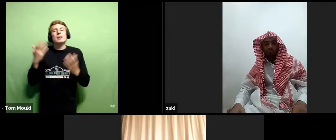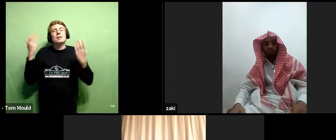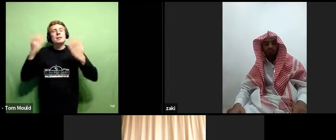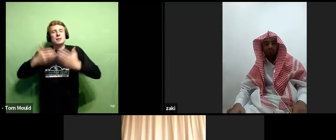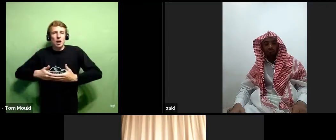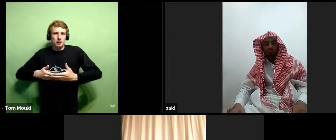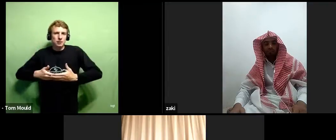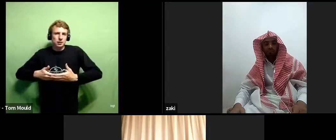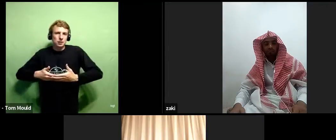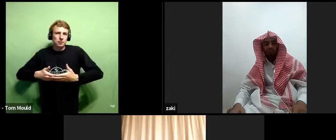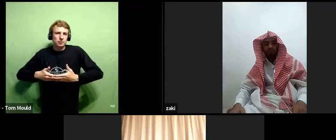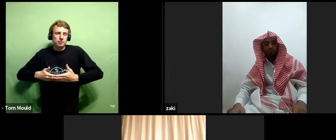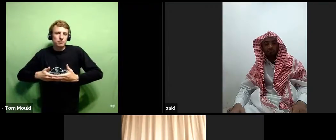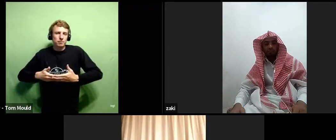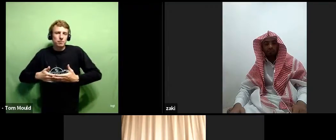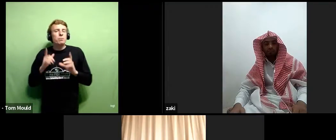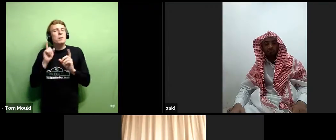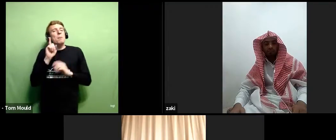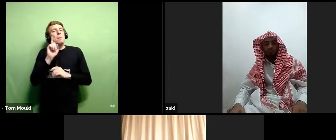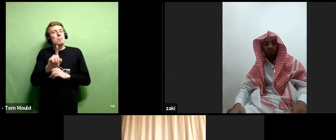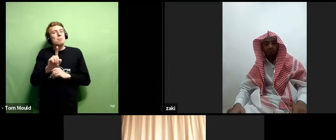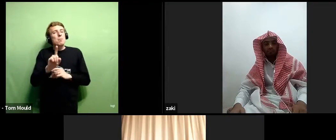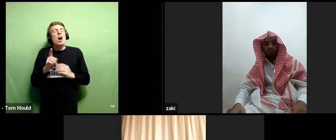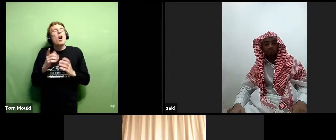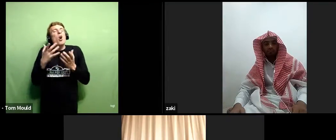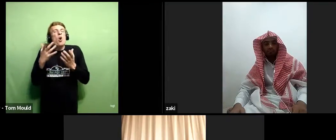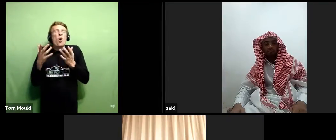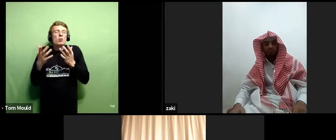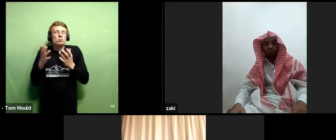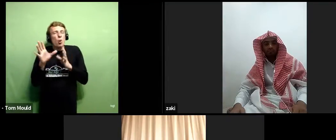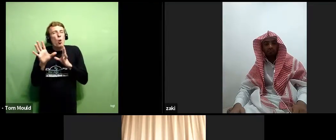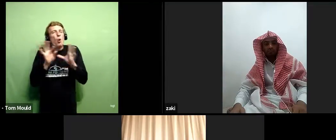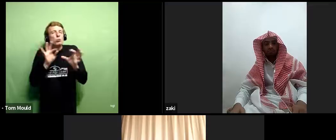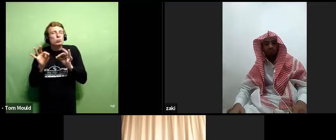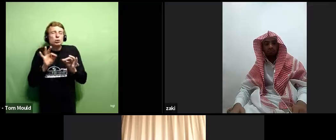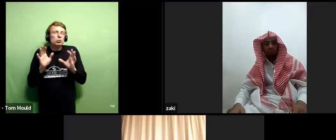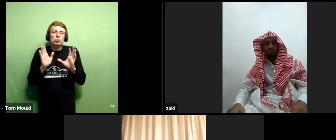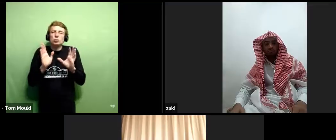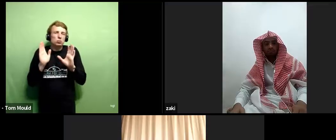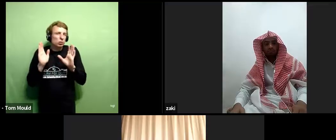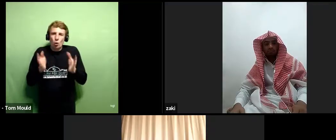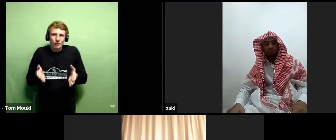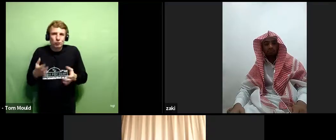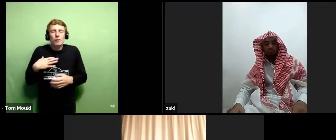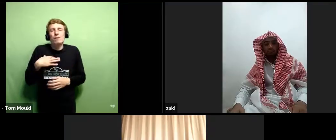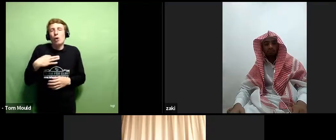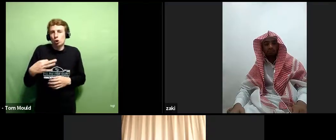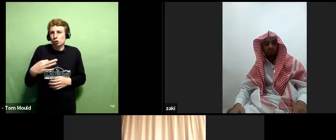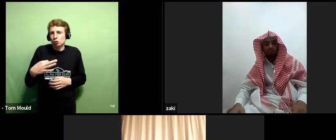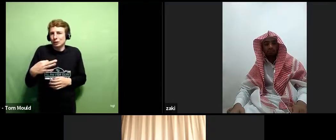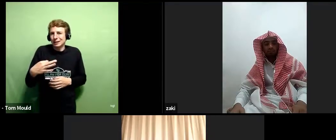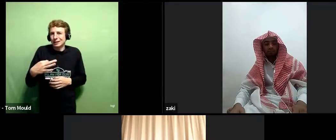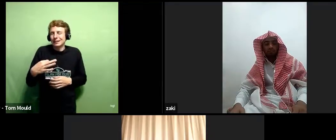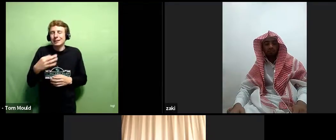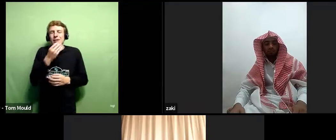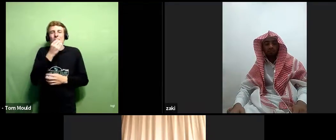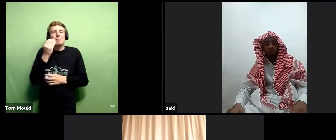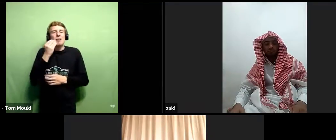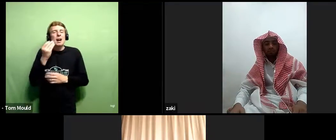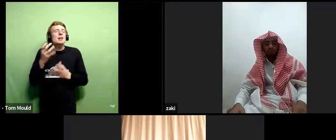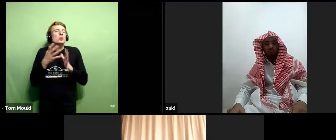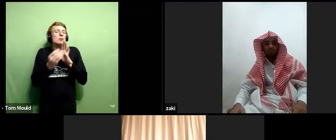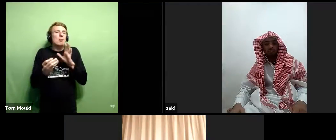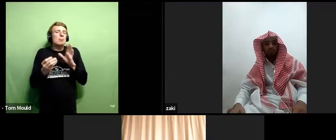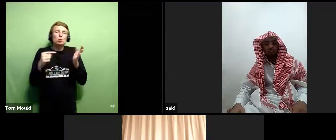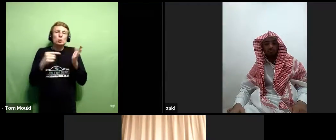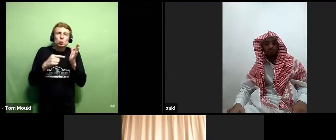Mondays and Thursdays and the middle days of the month, the days when the moon is bright, then there